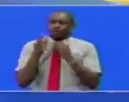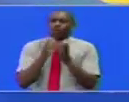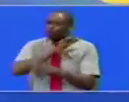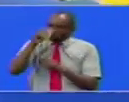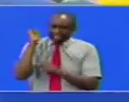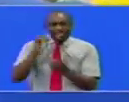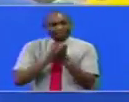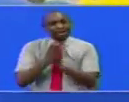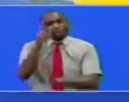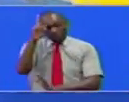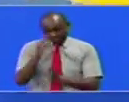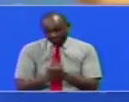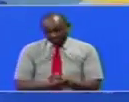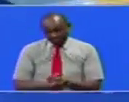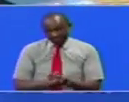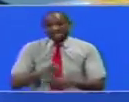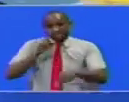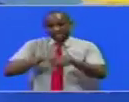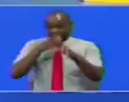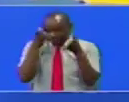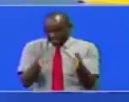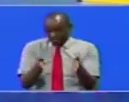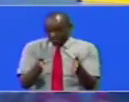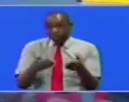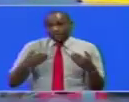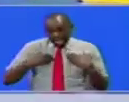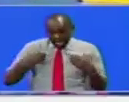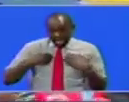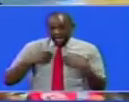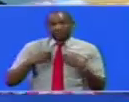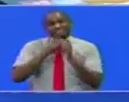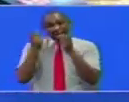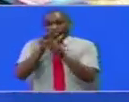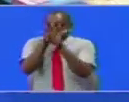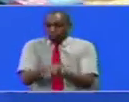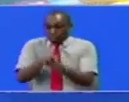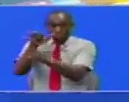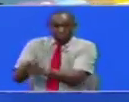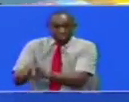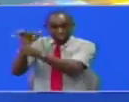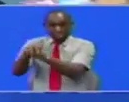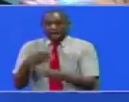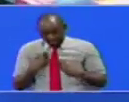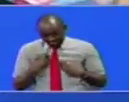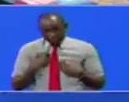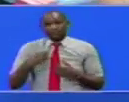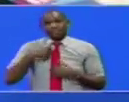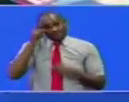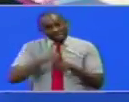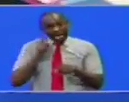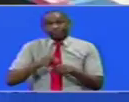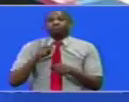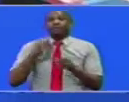wote kama kitu kimoja. Wakati hii kuna ubaguzi wa kabila. Kama vijana nakwenda